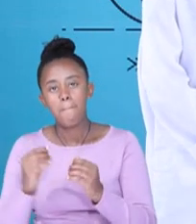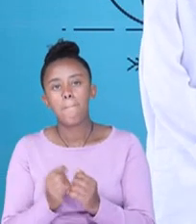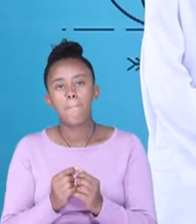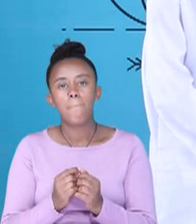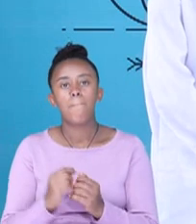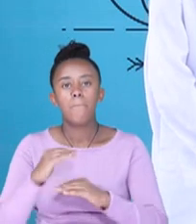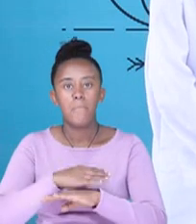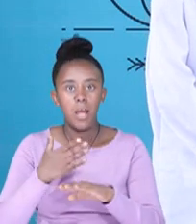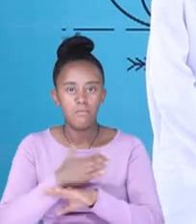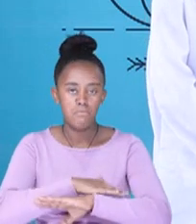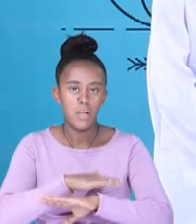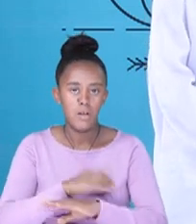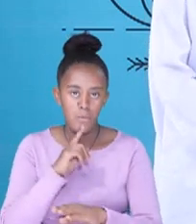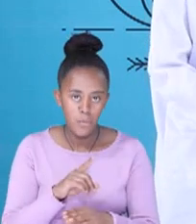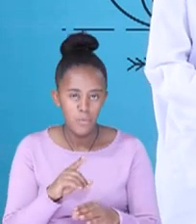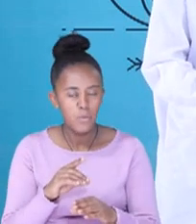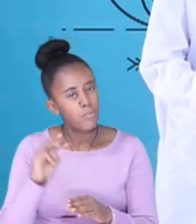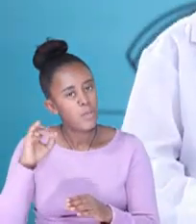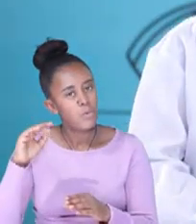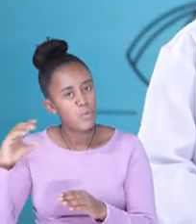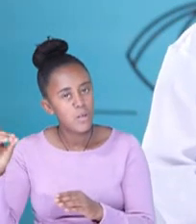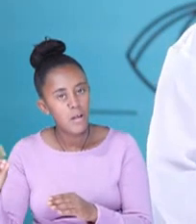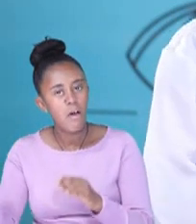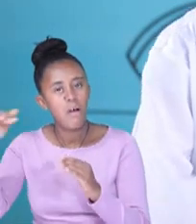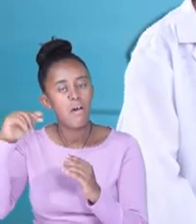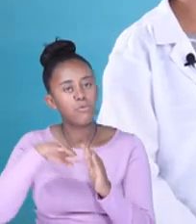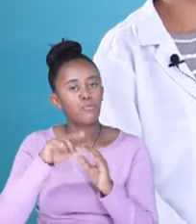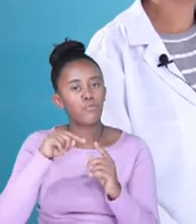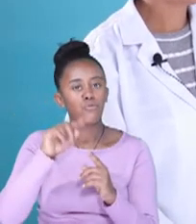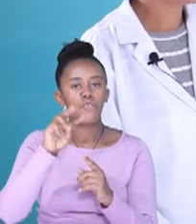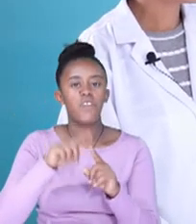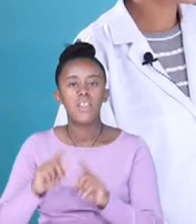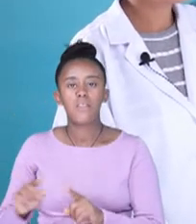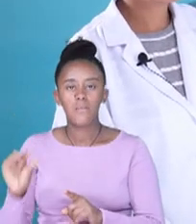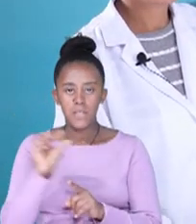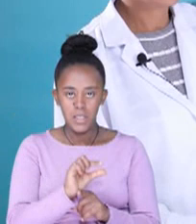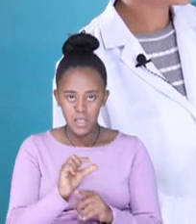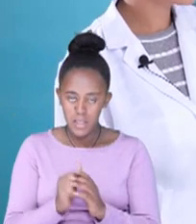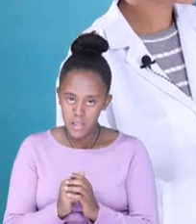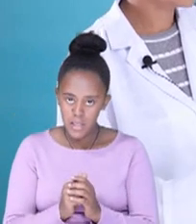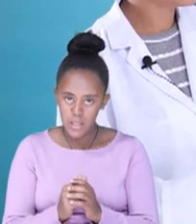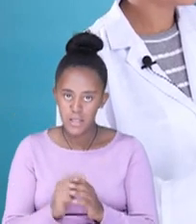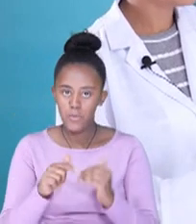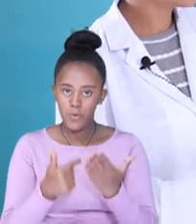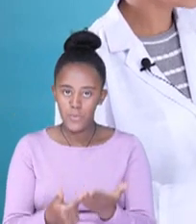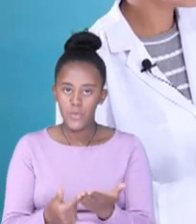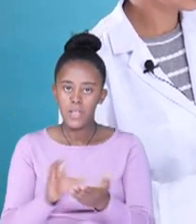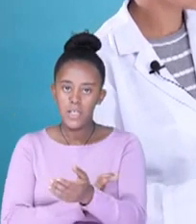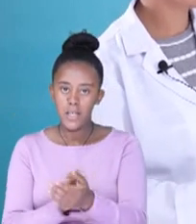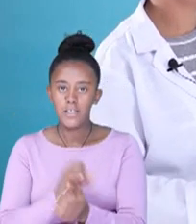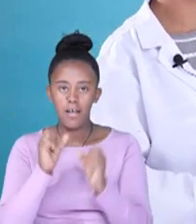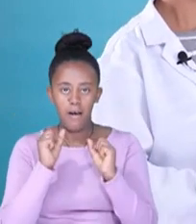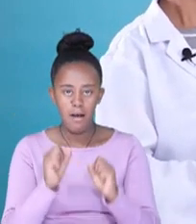the mitochondria into different pieces, so that the cells can